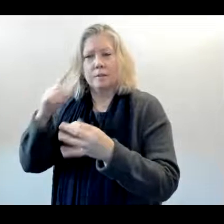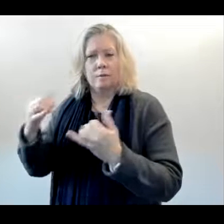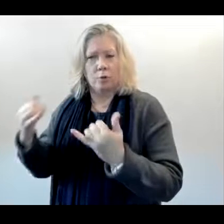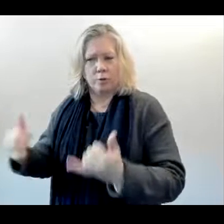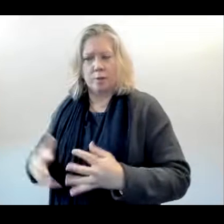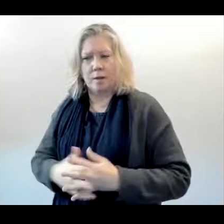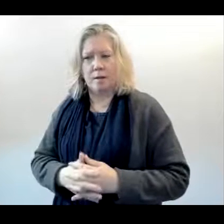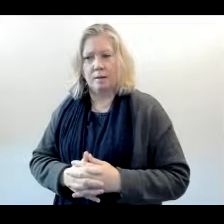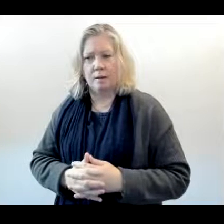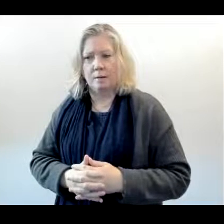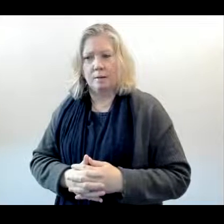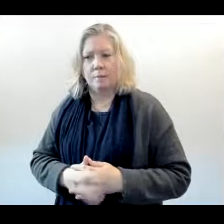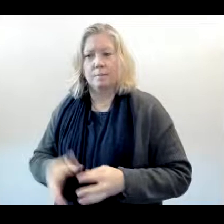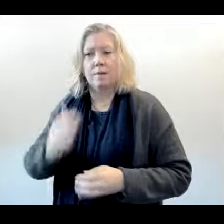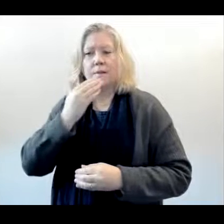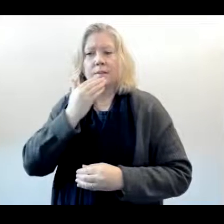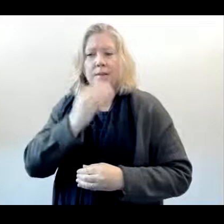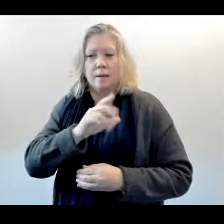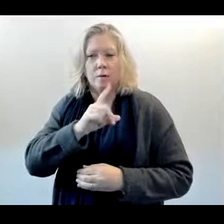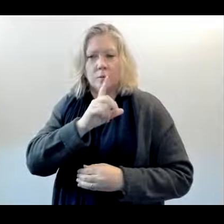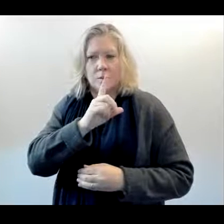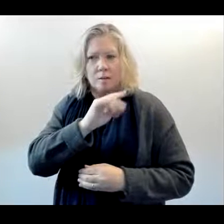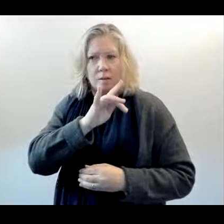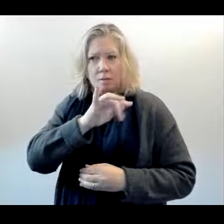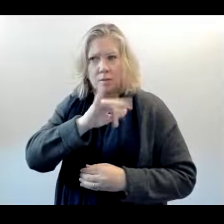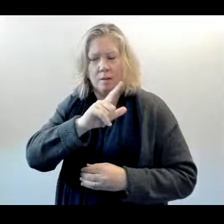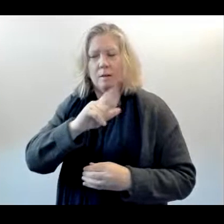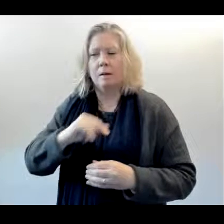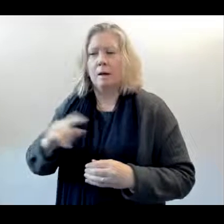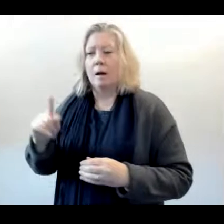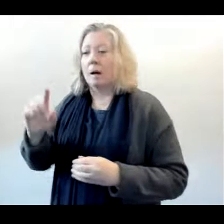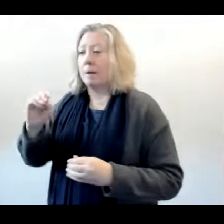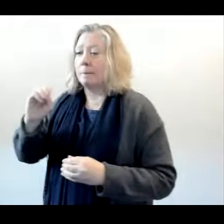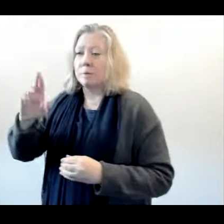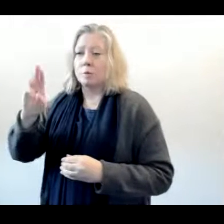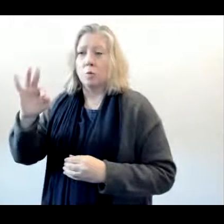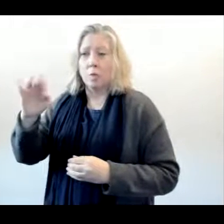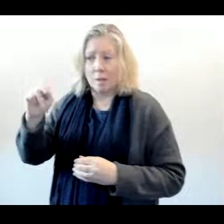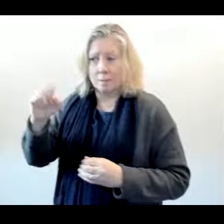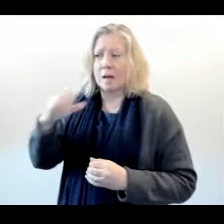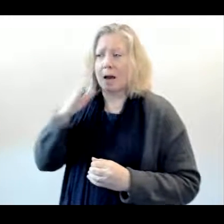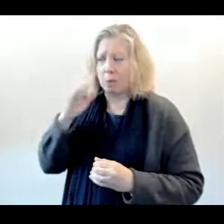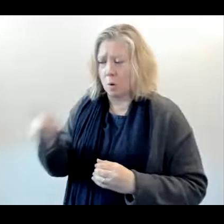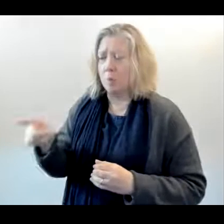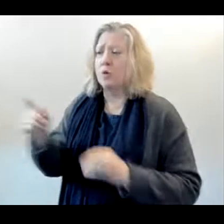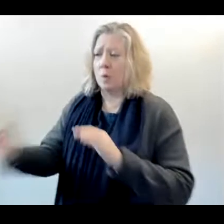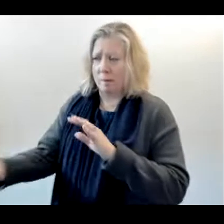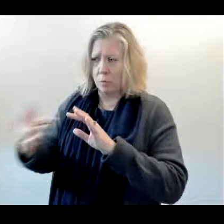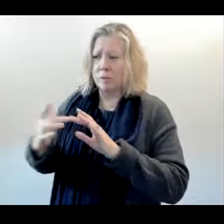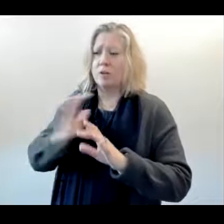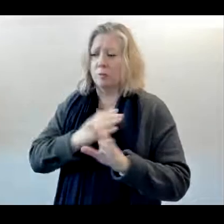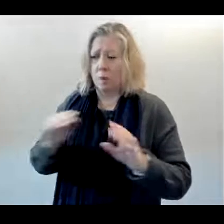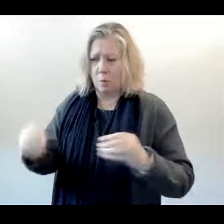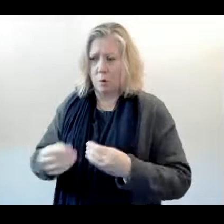Thank you, Daniel. Mr. Williams, I know separately, I know you've reached out to the team in the office here, the